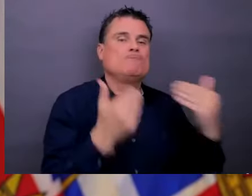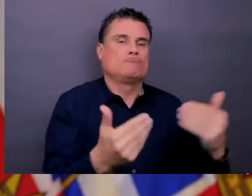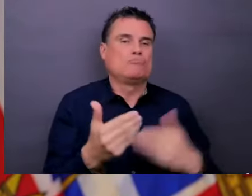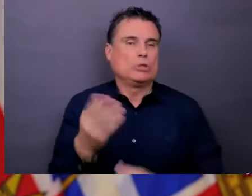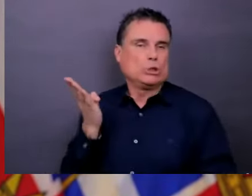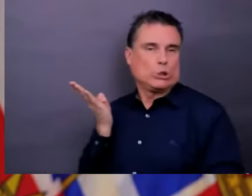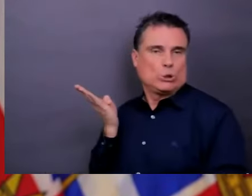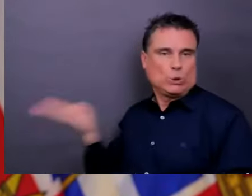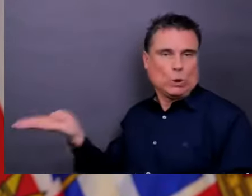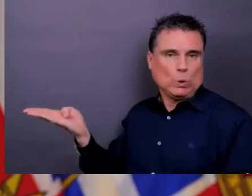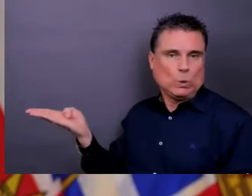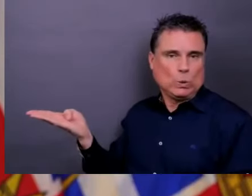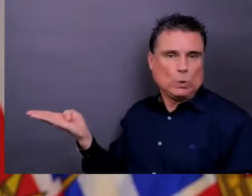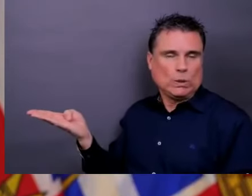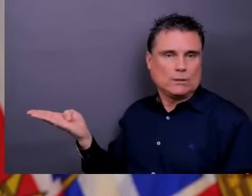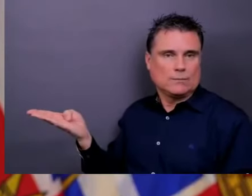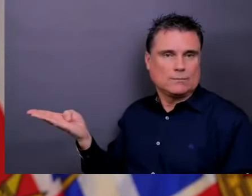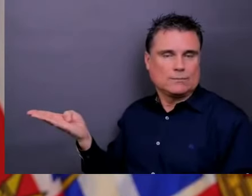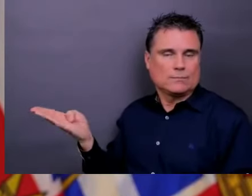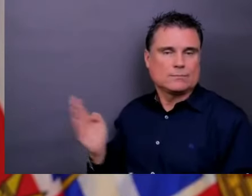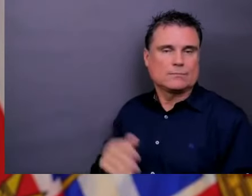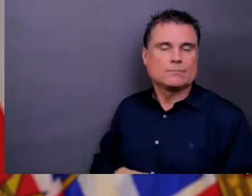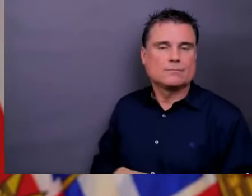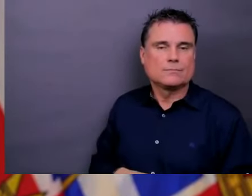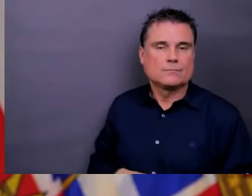measures to the orders, I don't think,